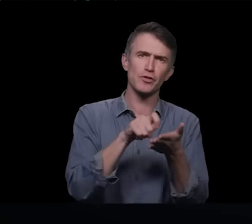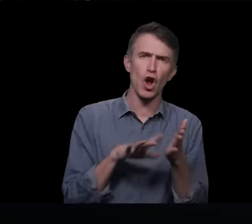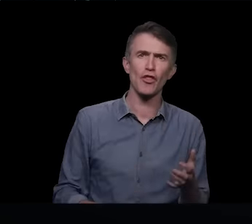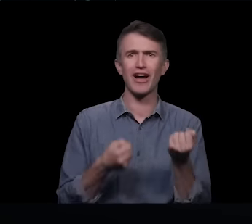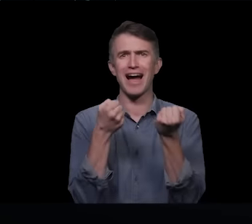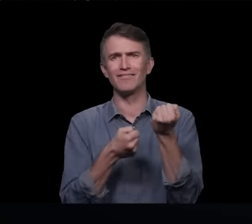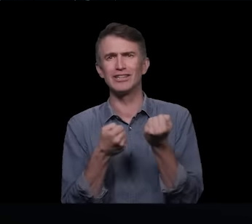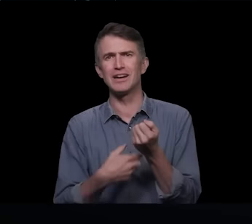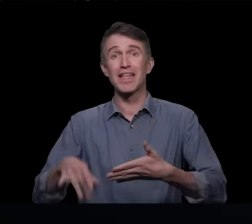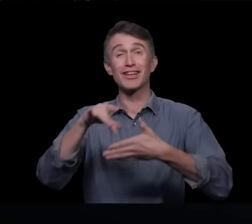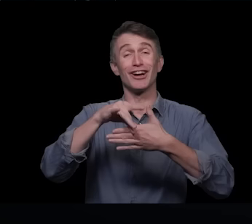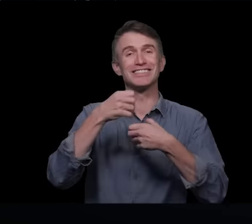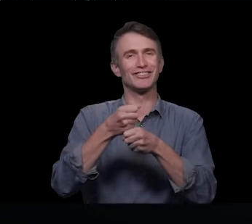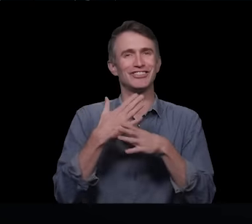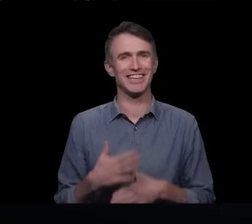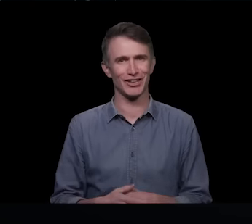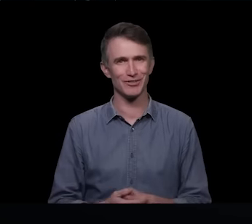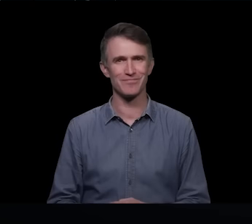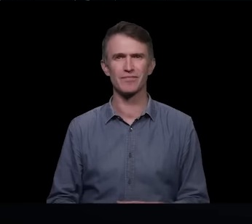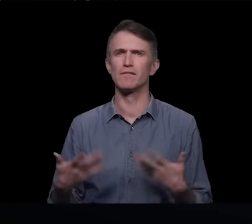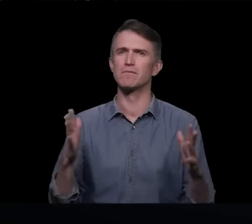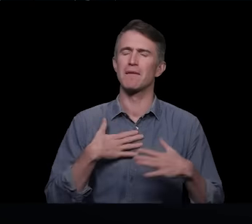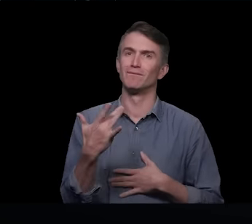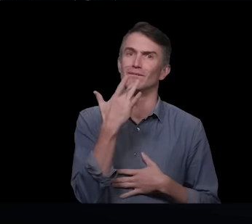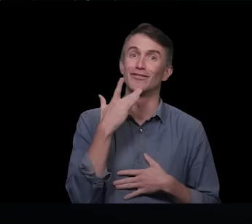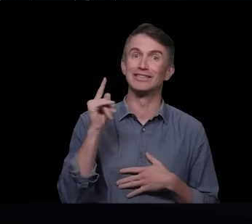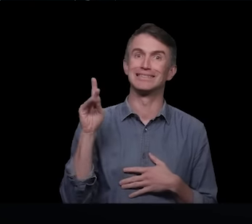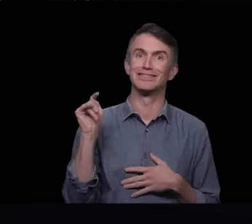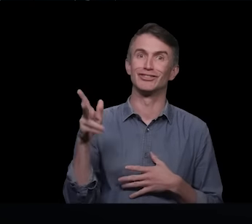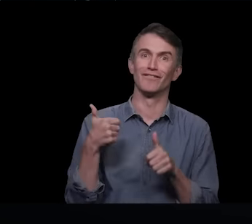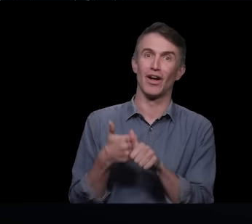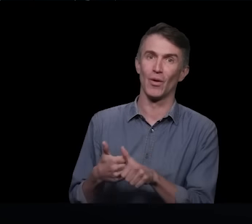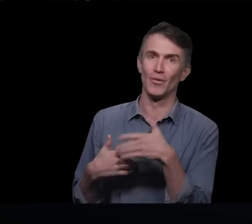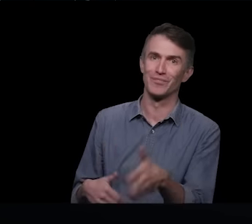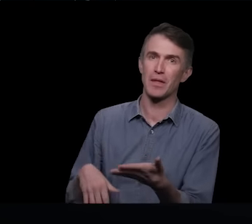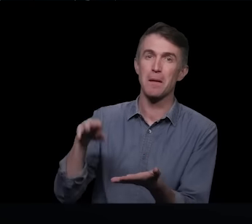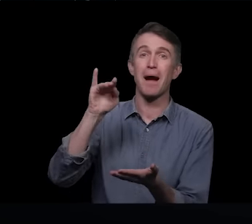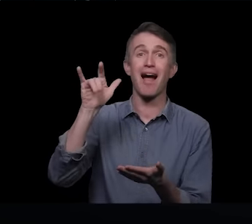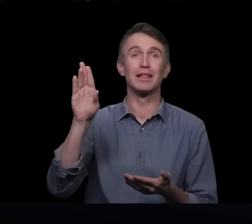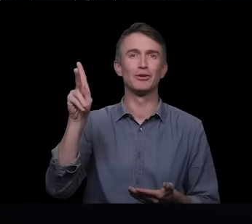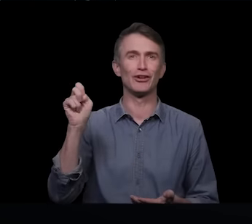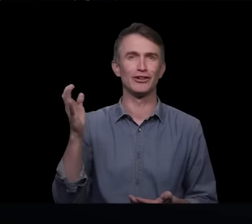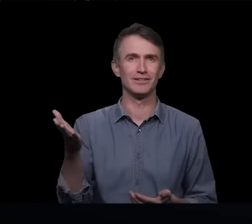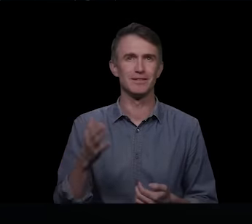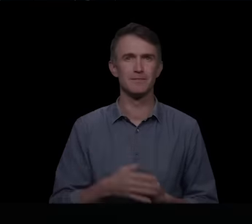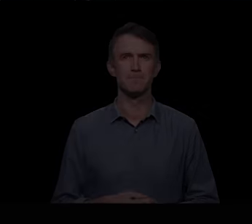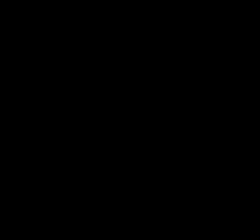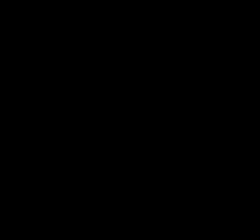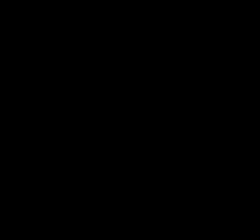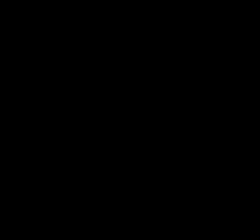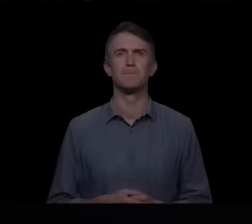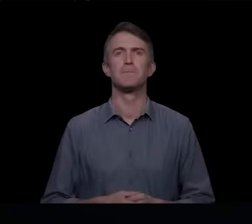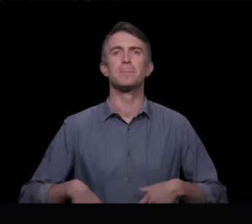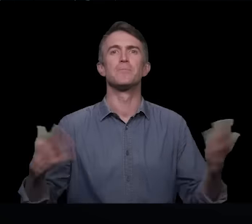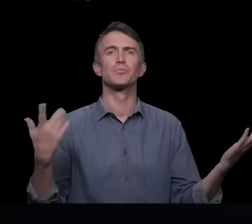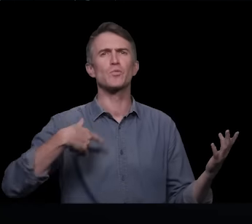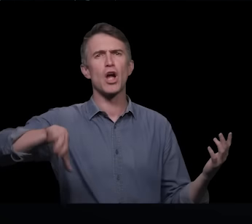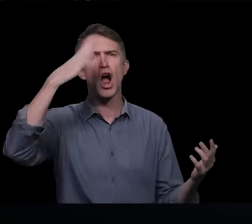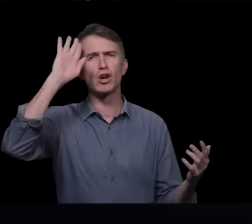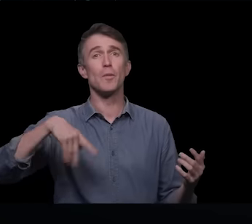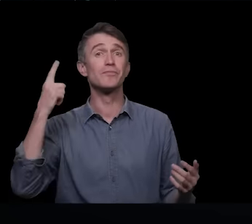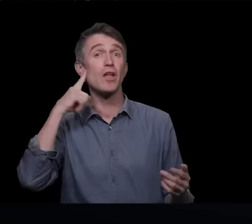speaker, author, advocate, and content creator, one of my favorite TikTok follows, Molly Burke. In a red off-the-shoulder dress. We